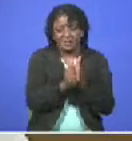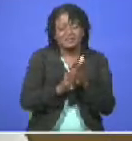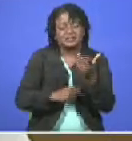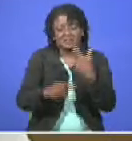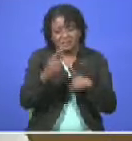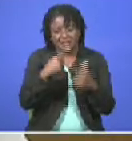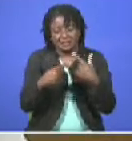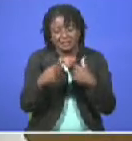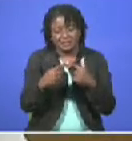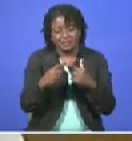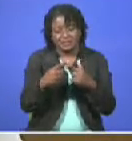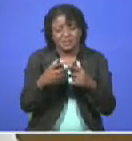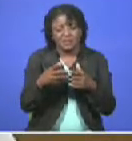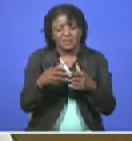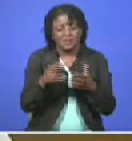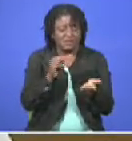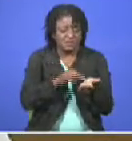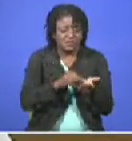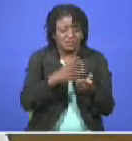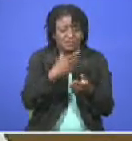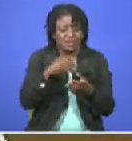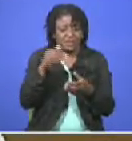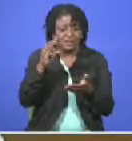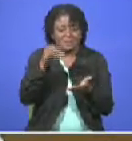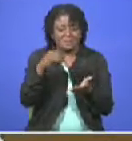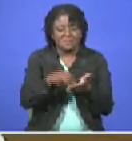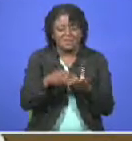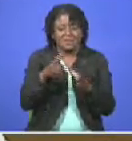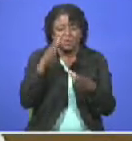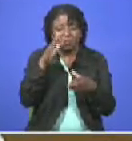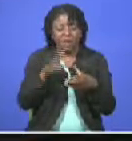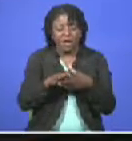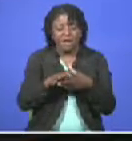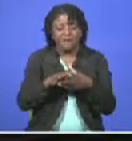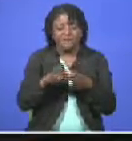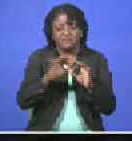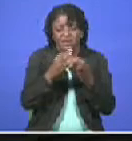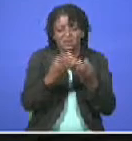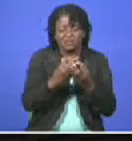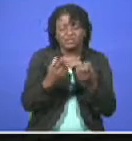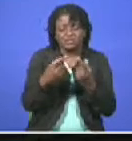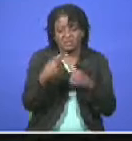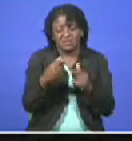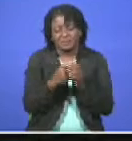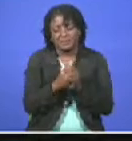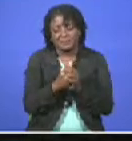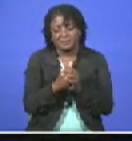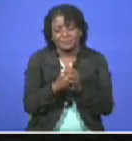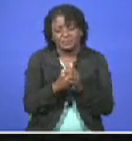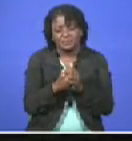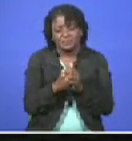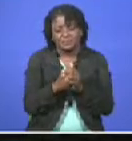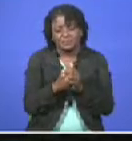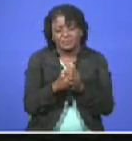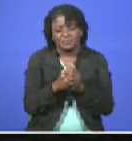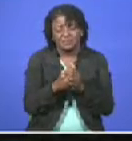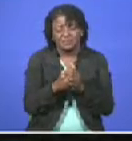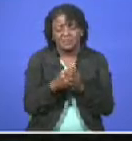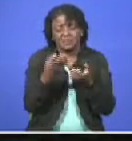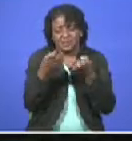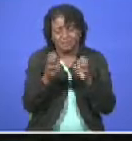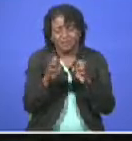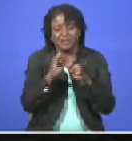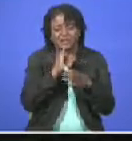and Midwives Federation welcomed. Meantime, Global Nursing Now campaign director Dr. Catherine Hanaway says the event